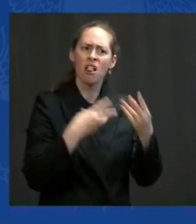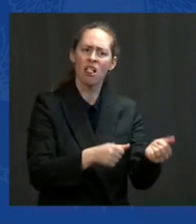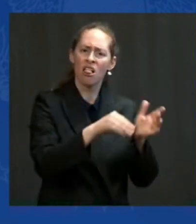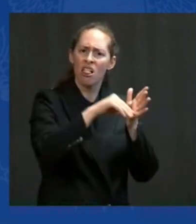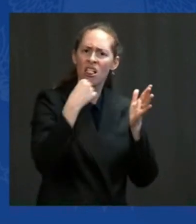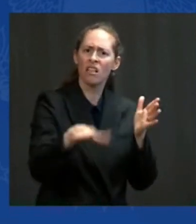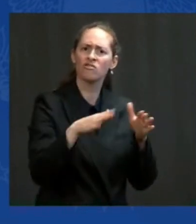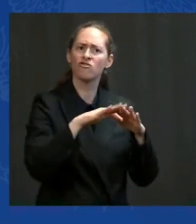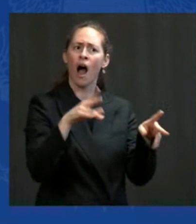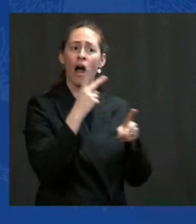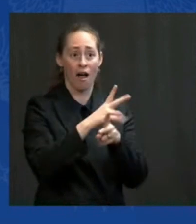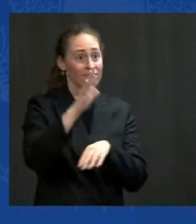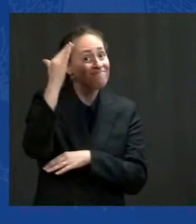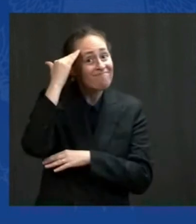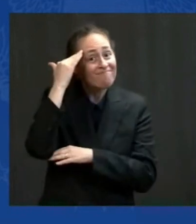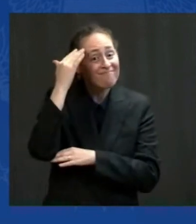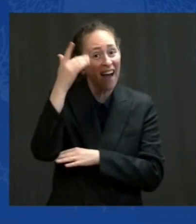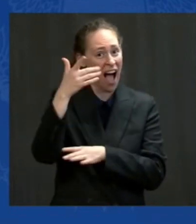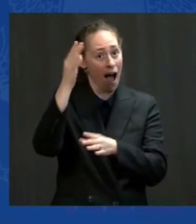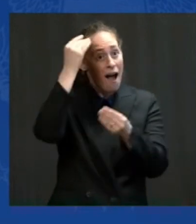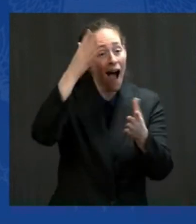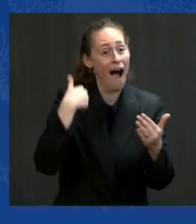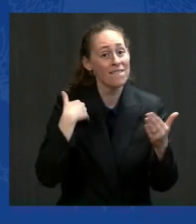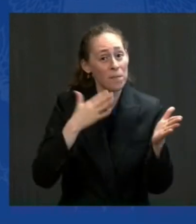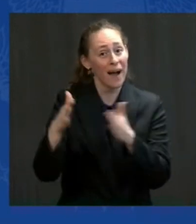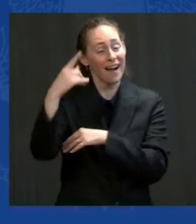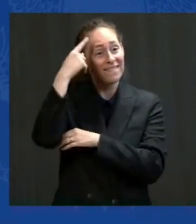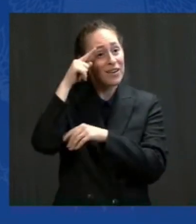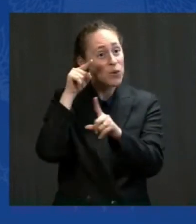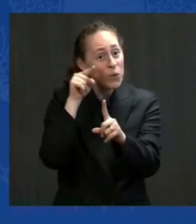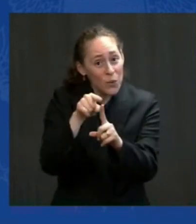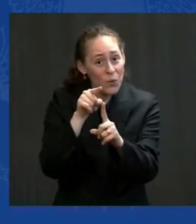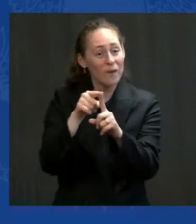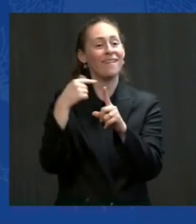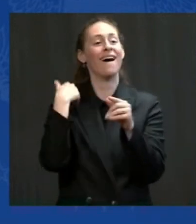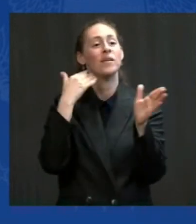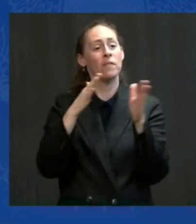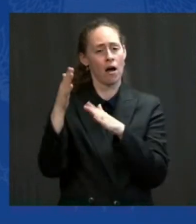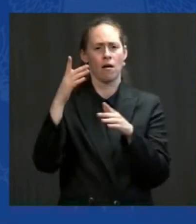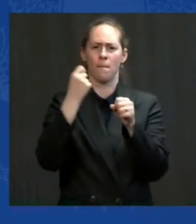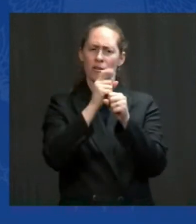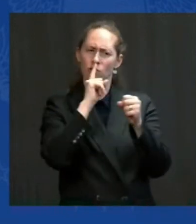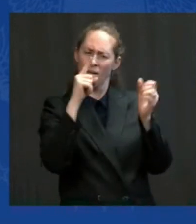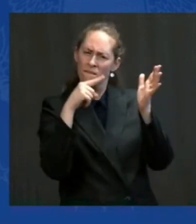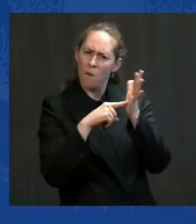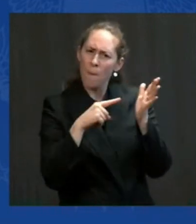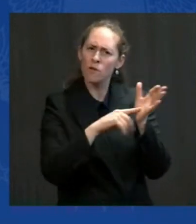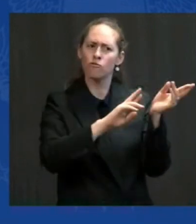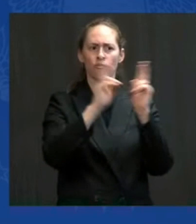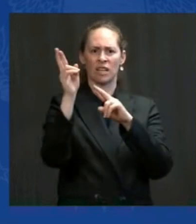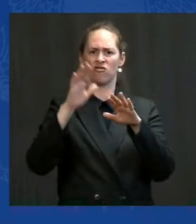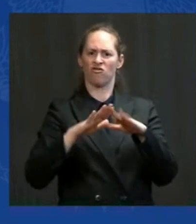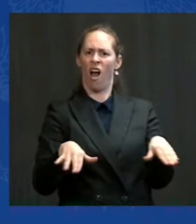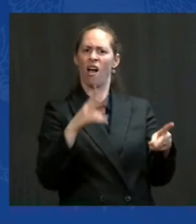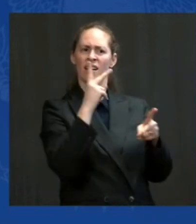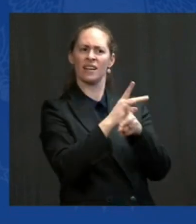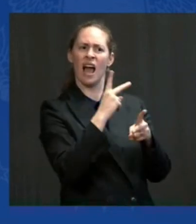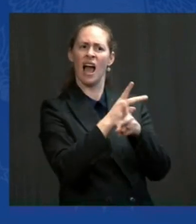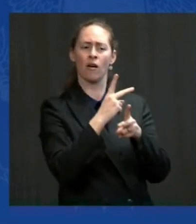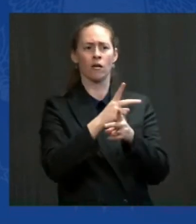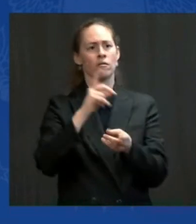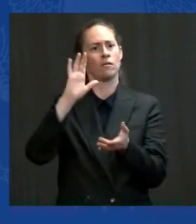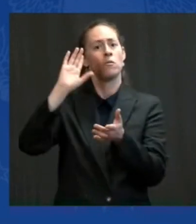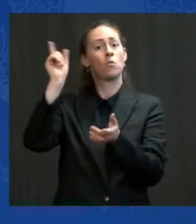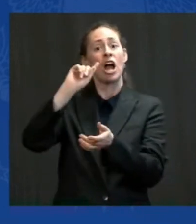we are. My plans to provide access to quality, affordable child care with more child care centers and community college campuses, with new